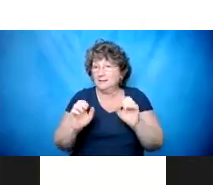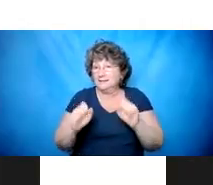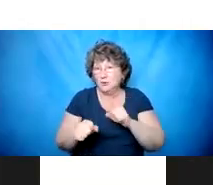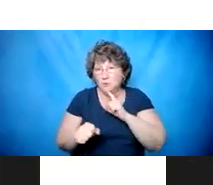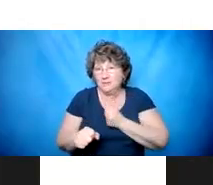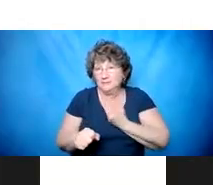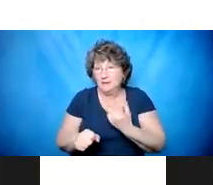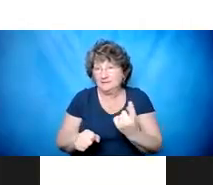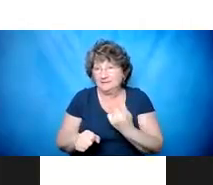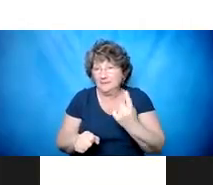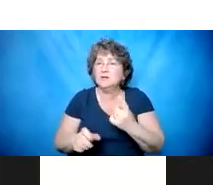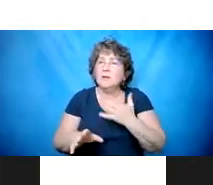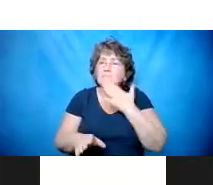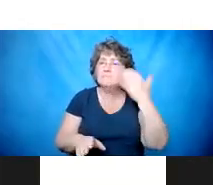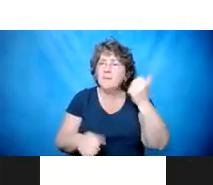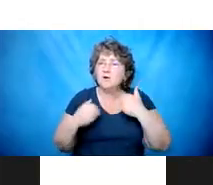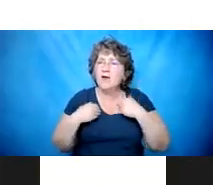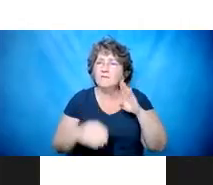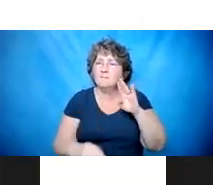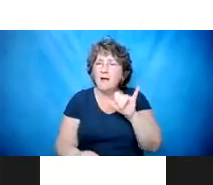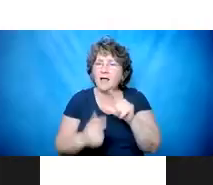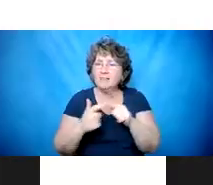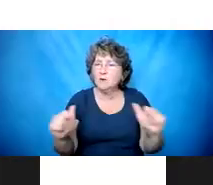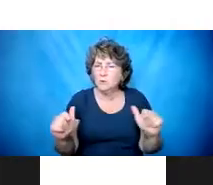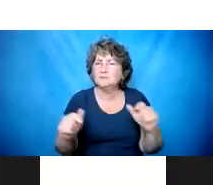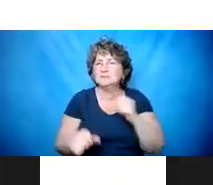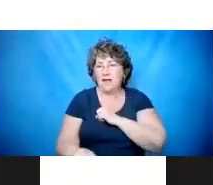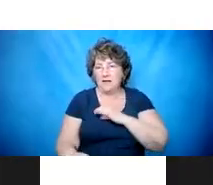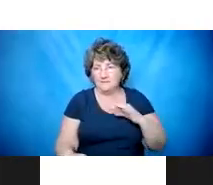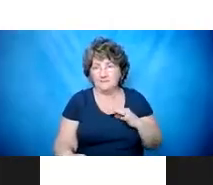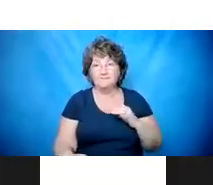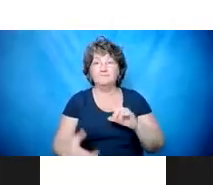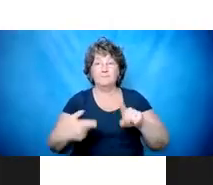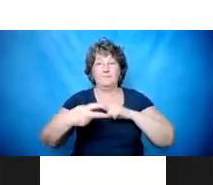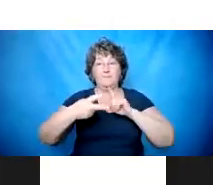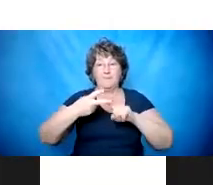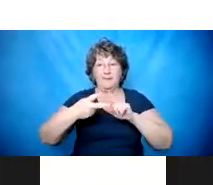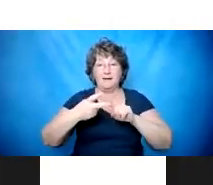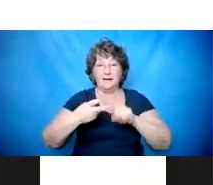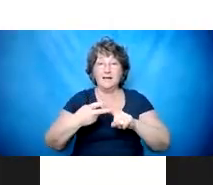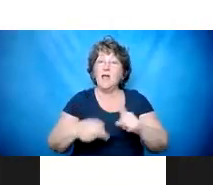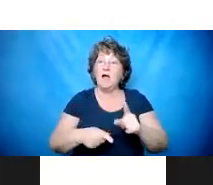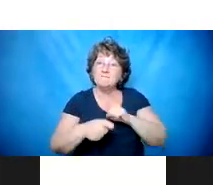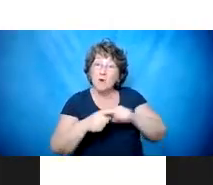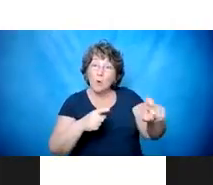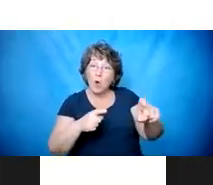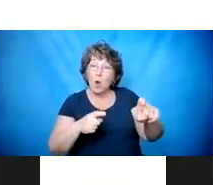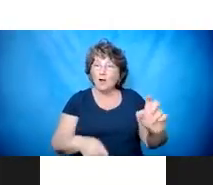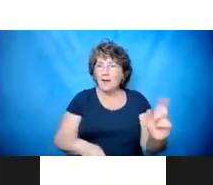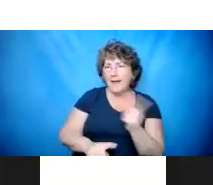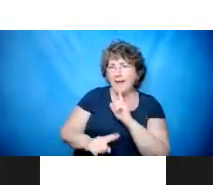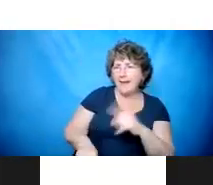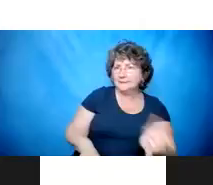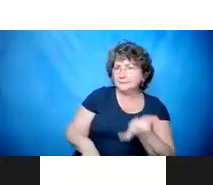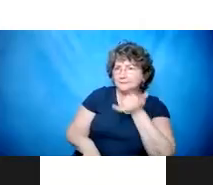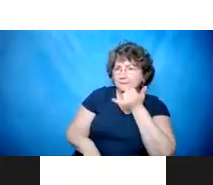Answer the phone in their language. Again, have bilingual staff. Families will call if there's a chance that someone will answer the